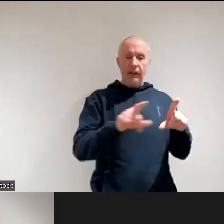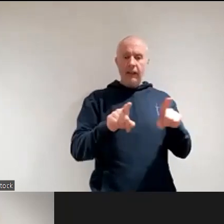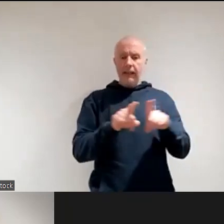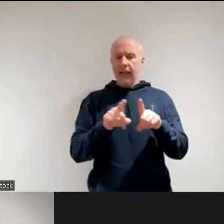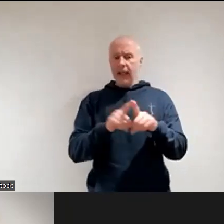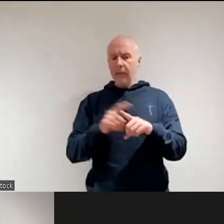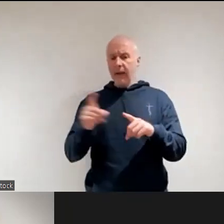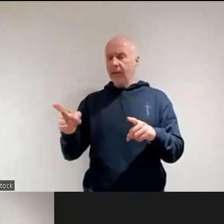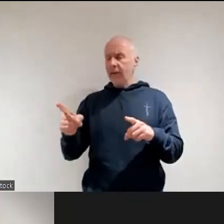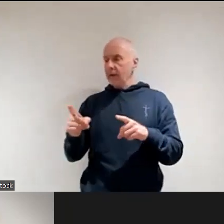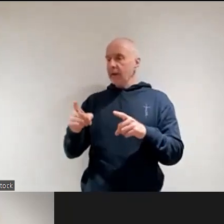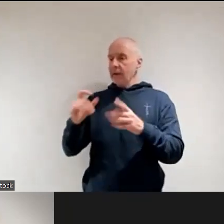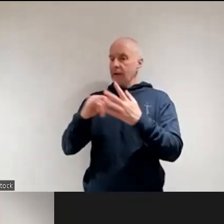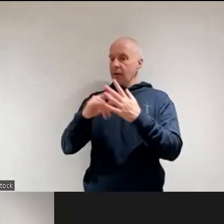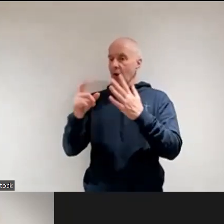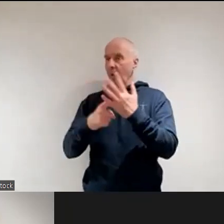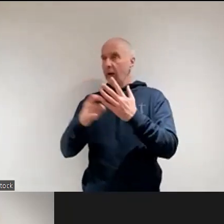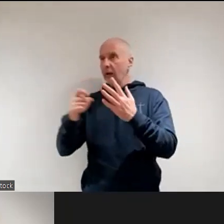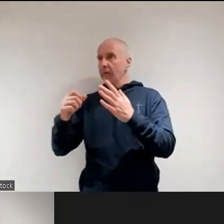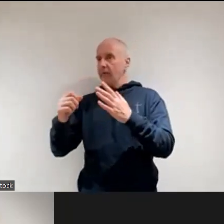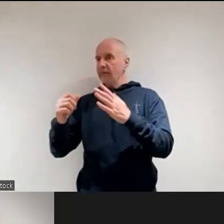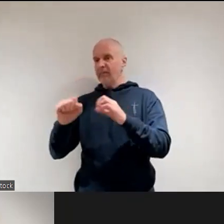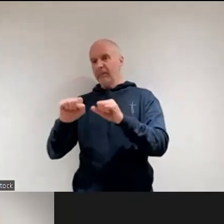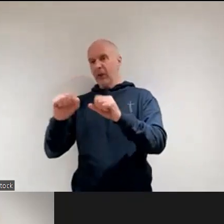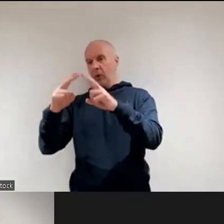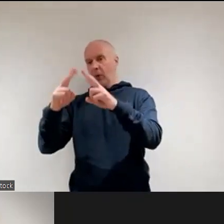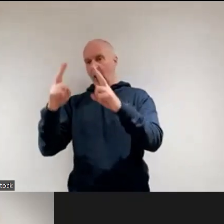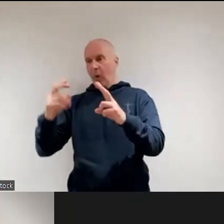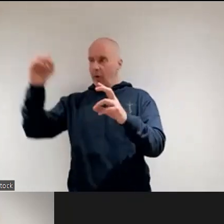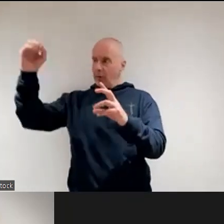sell your electricity back to the grid, you have to apply.